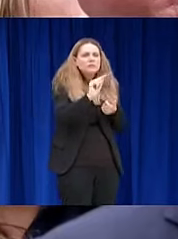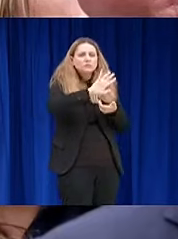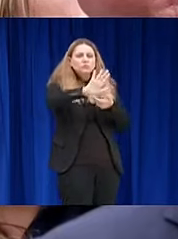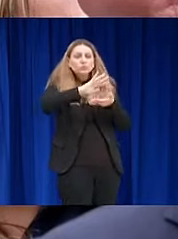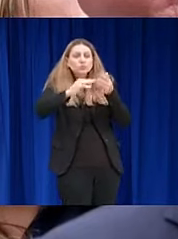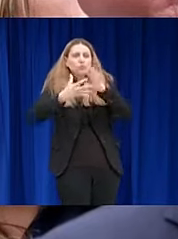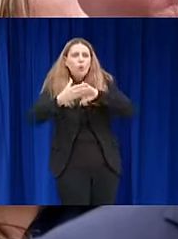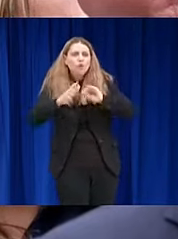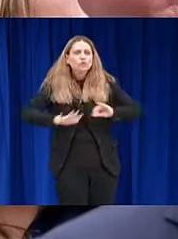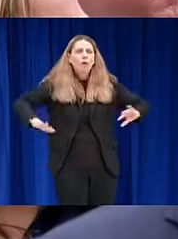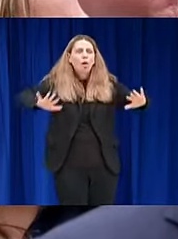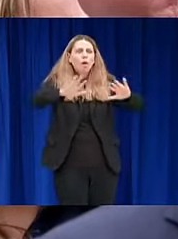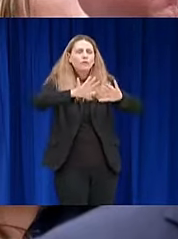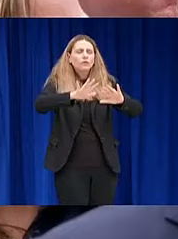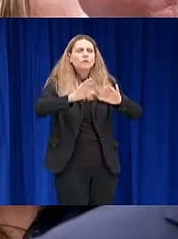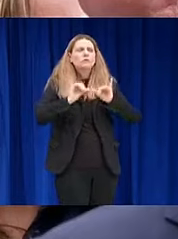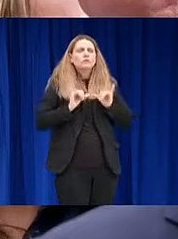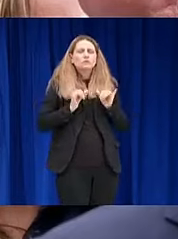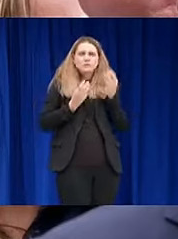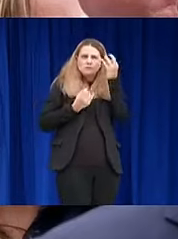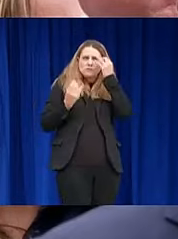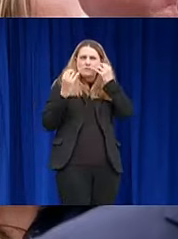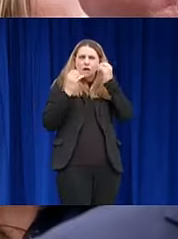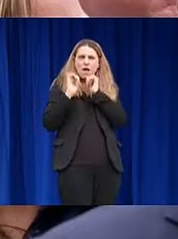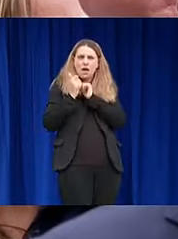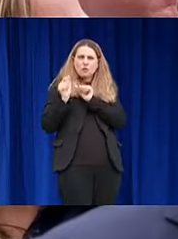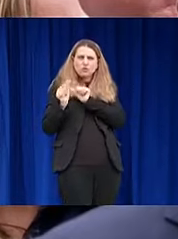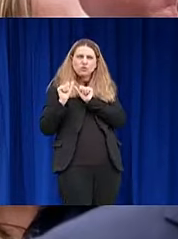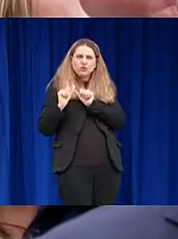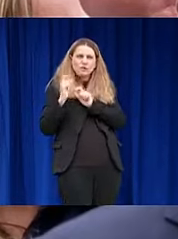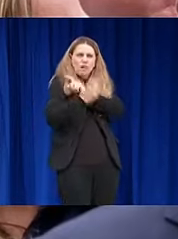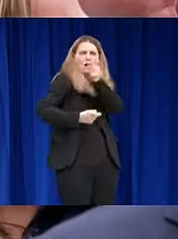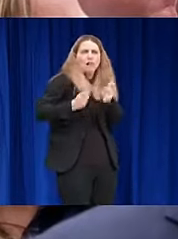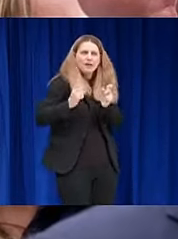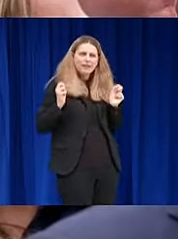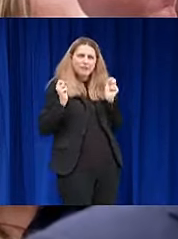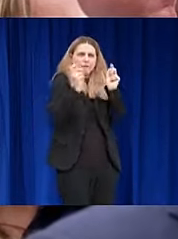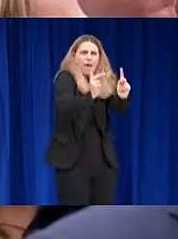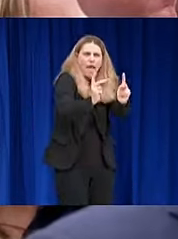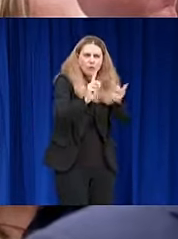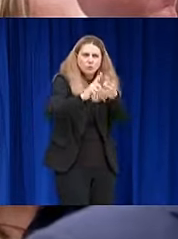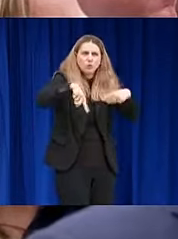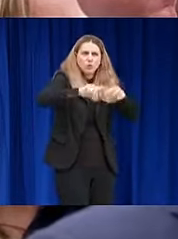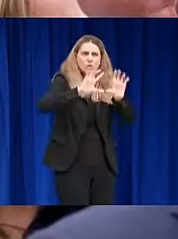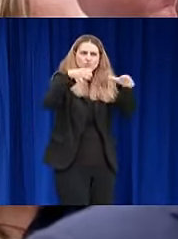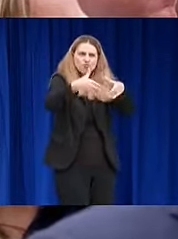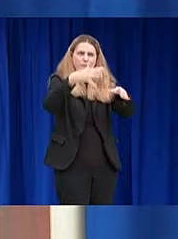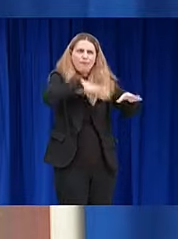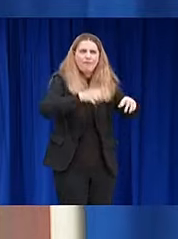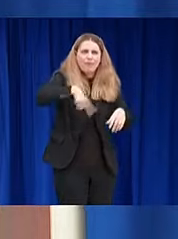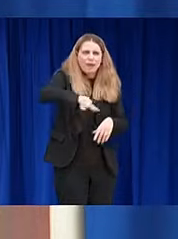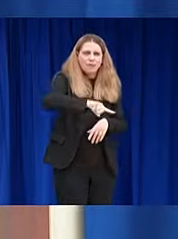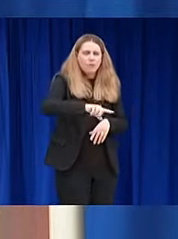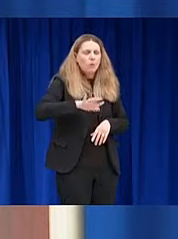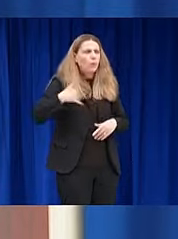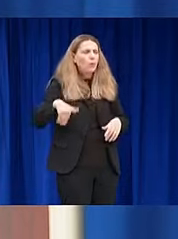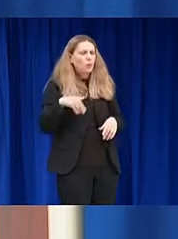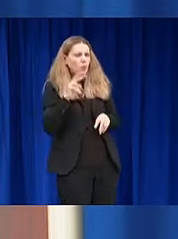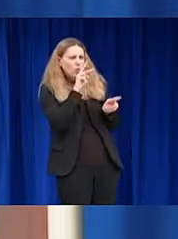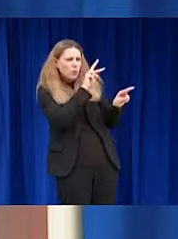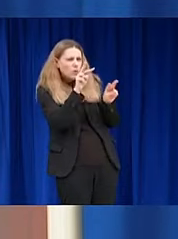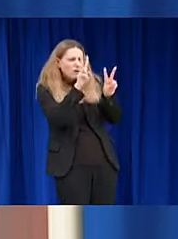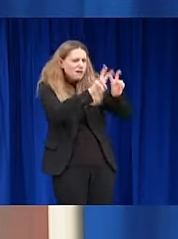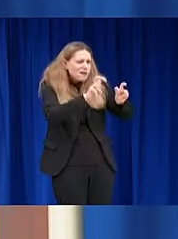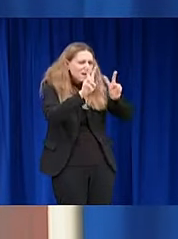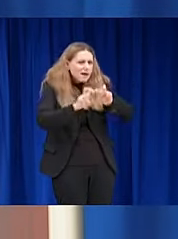give back to the group. Coco is extremely perceptive and utilized his empathy to connect